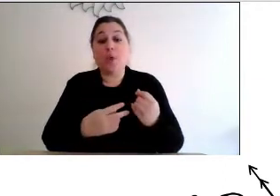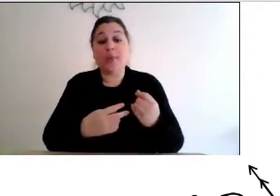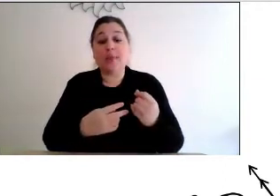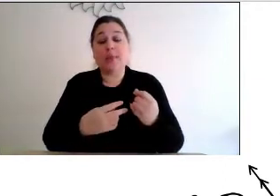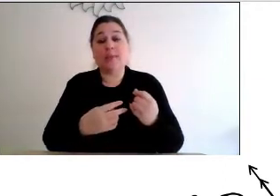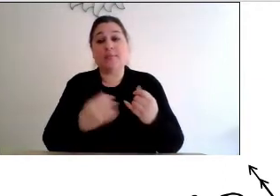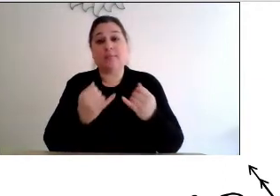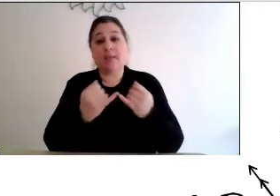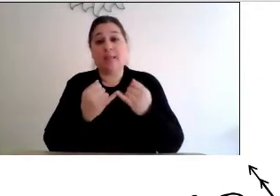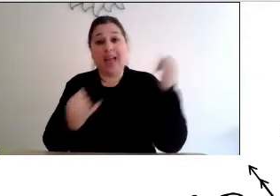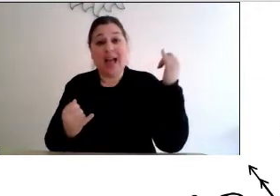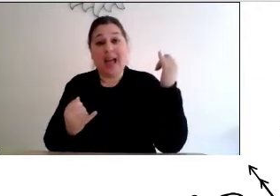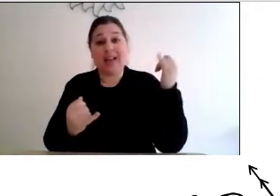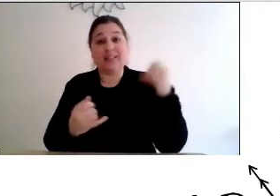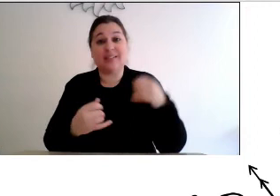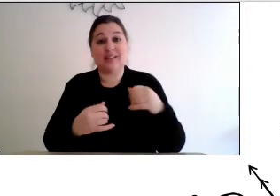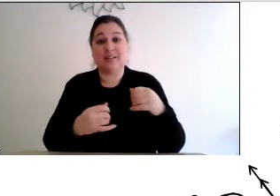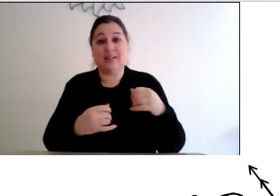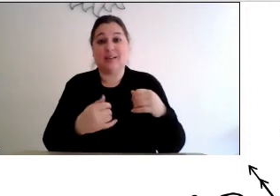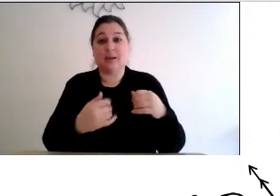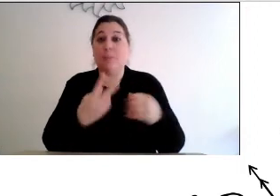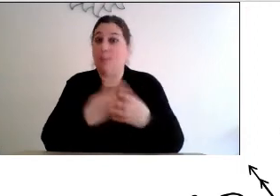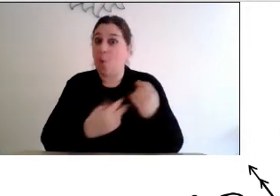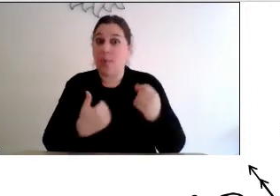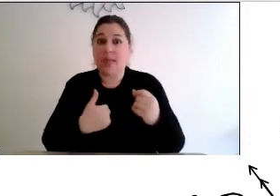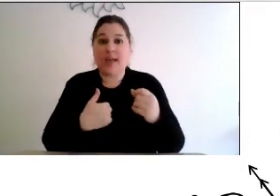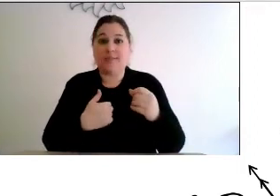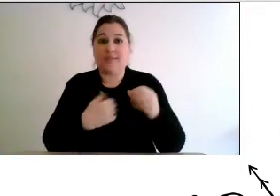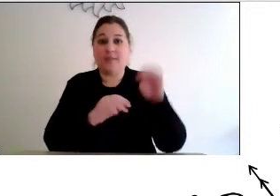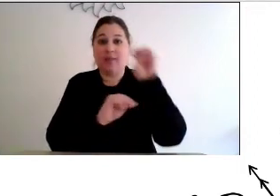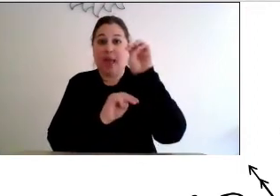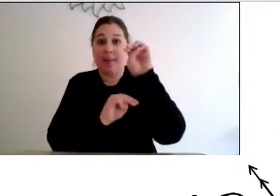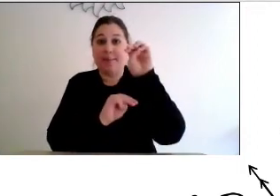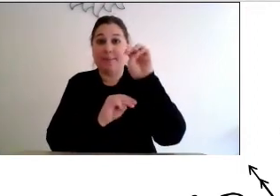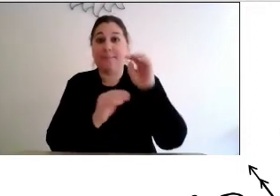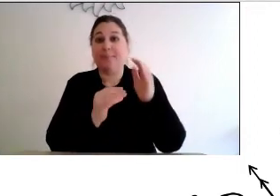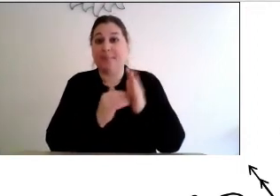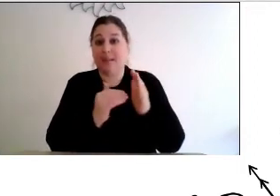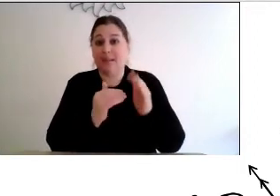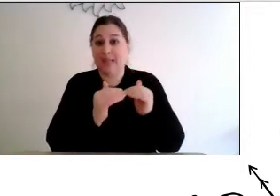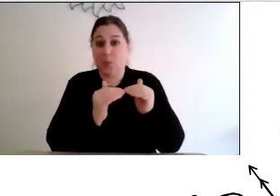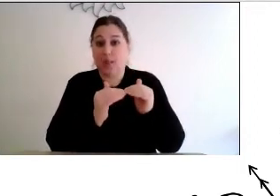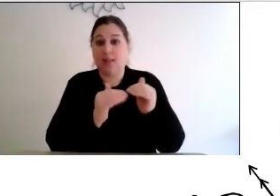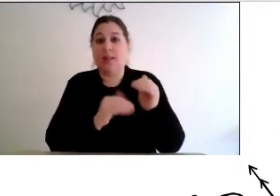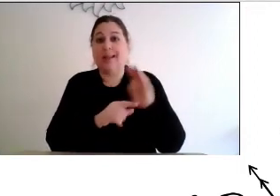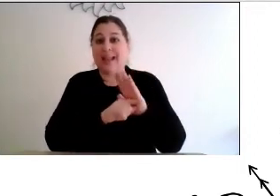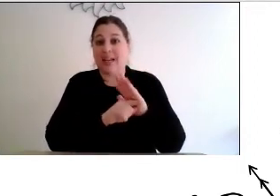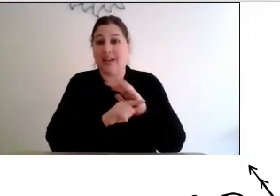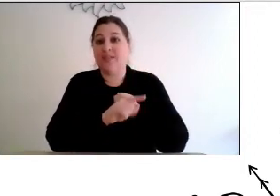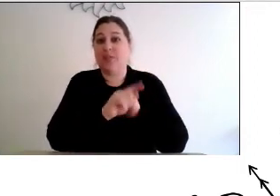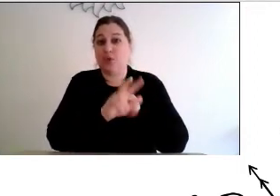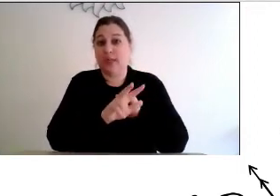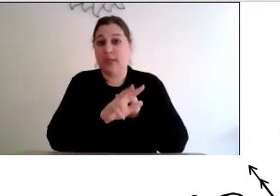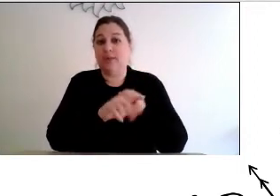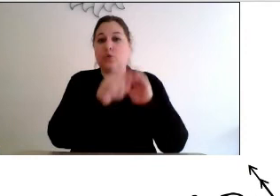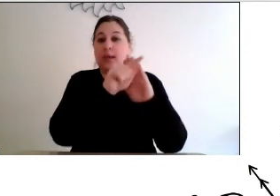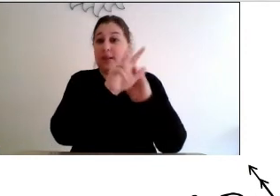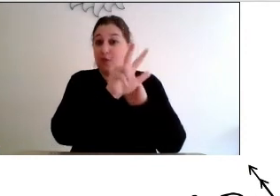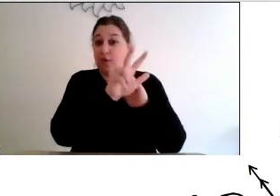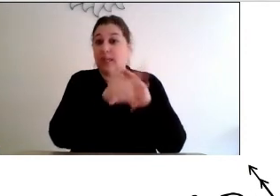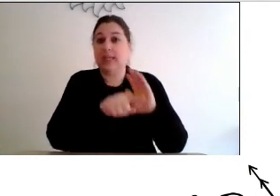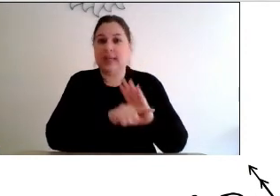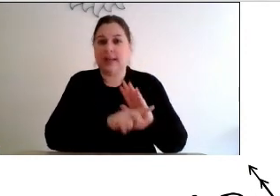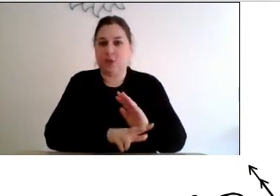spot. So say if I say plus 2, they have to be the same exact line, -3x plus